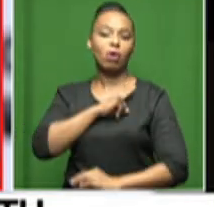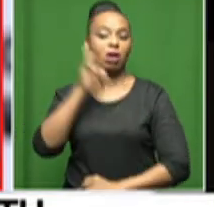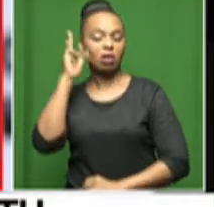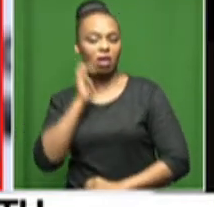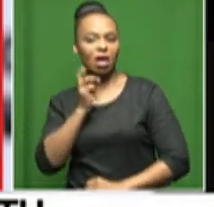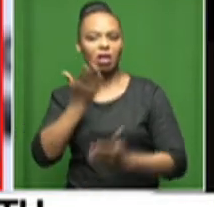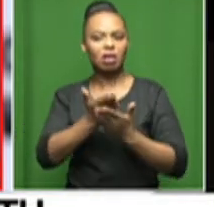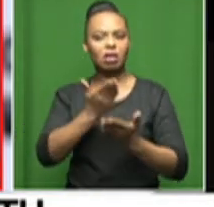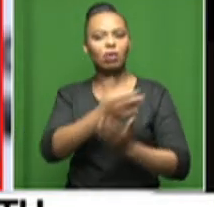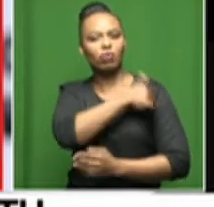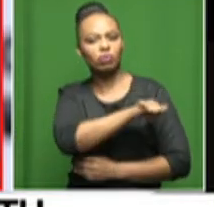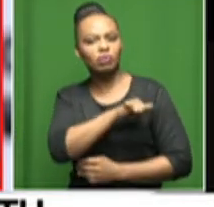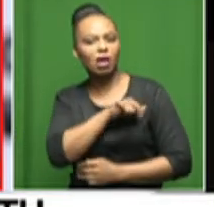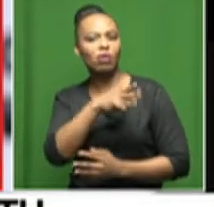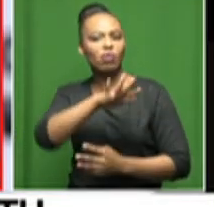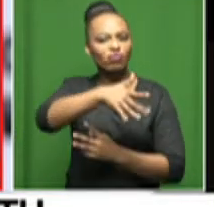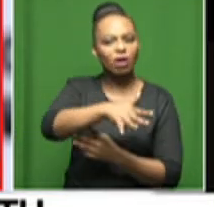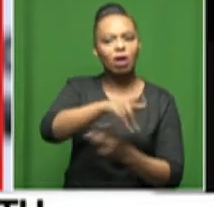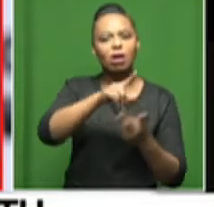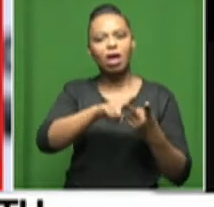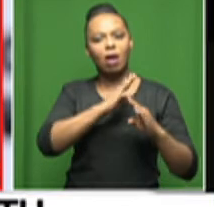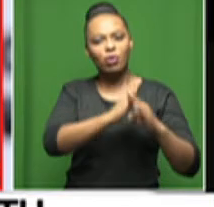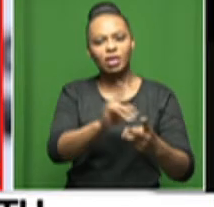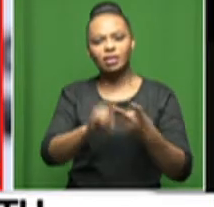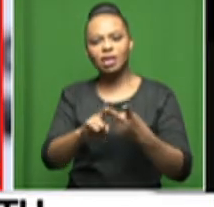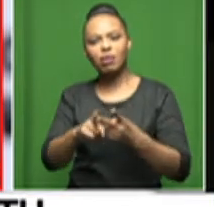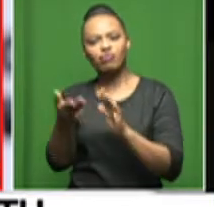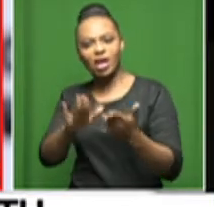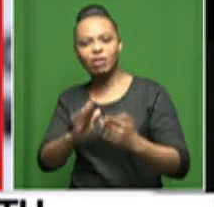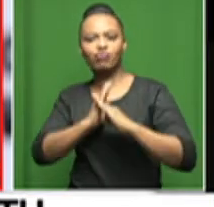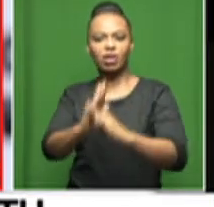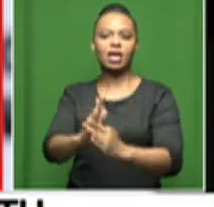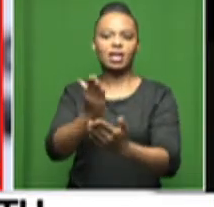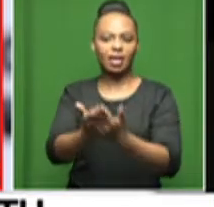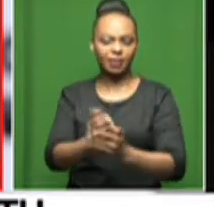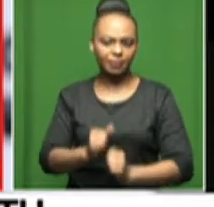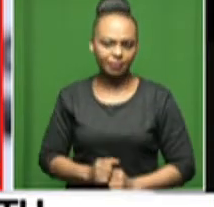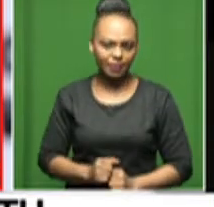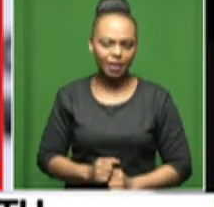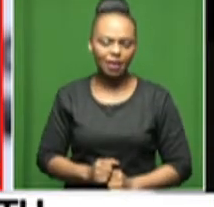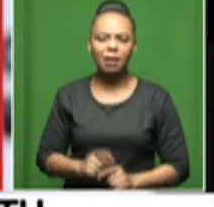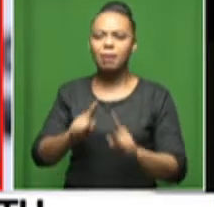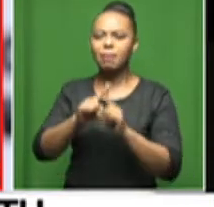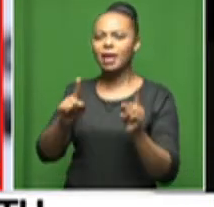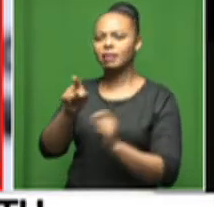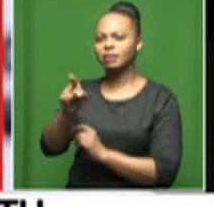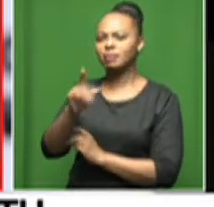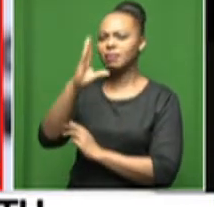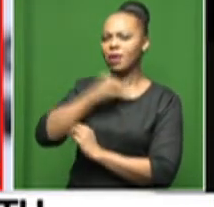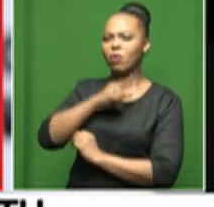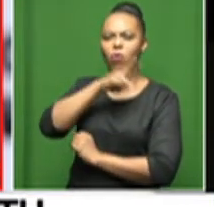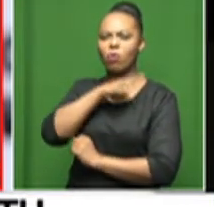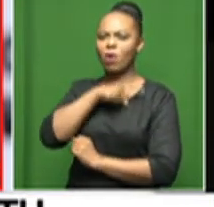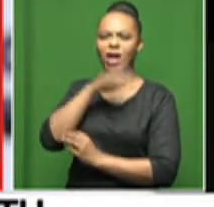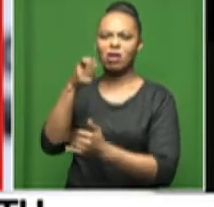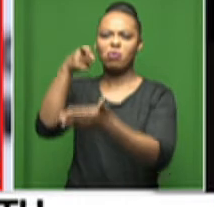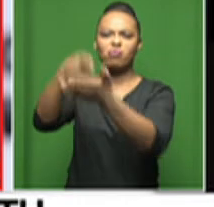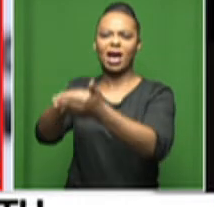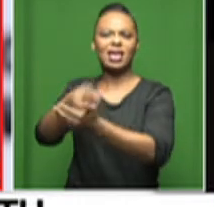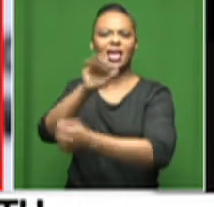and hospitalization and reduction of death. So the next question is, why did we then get Astrazeneca